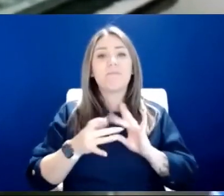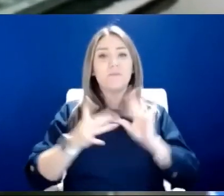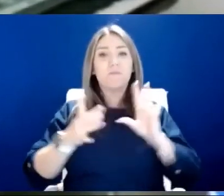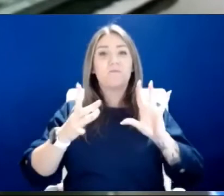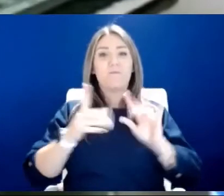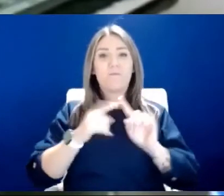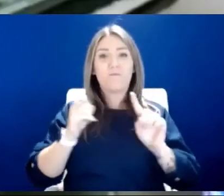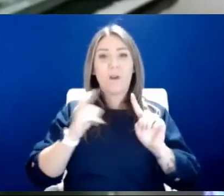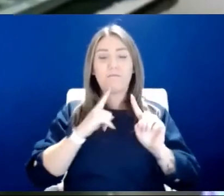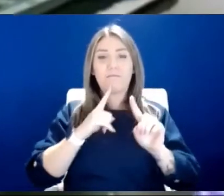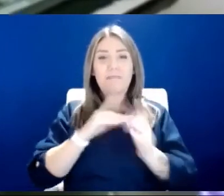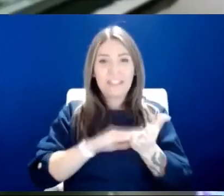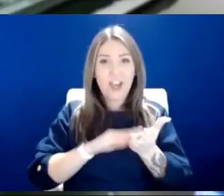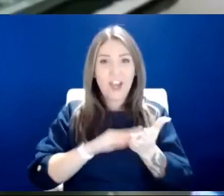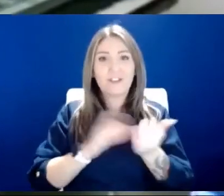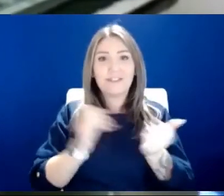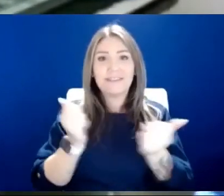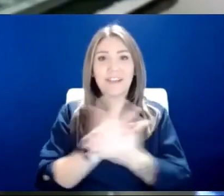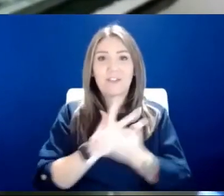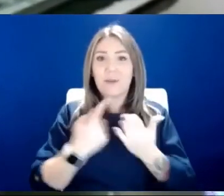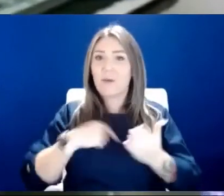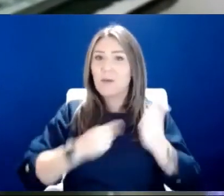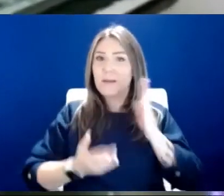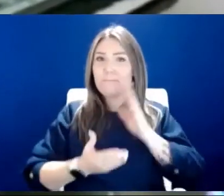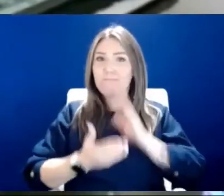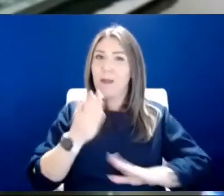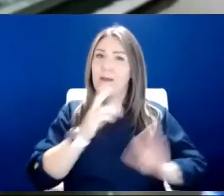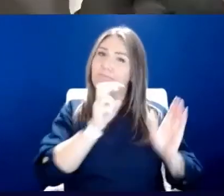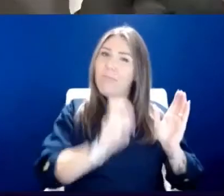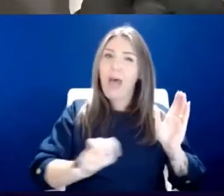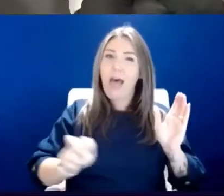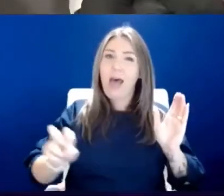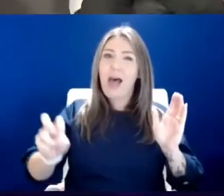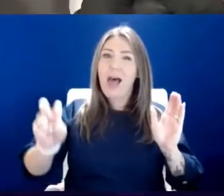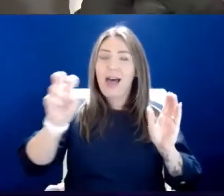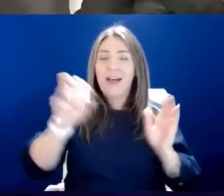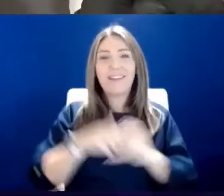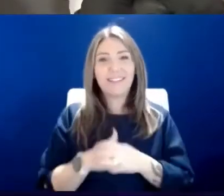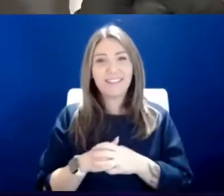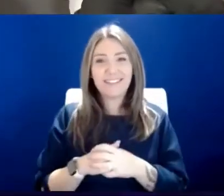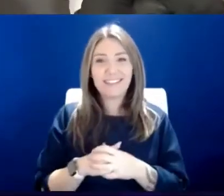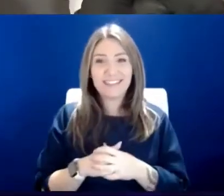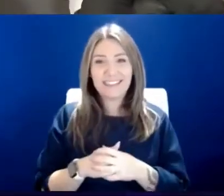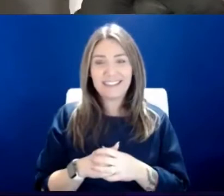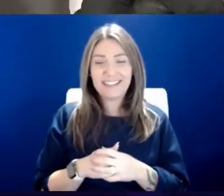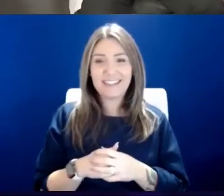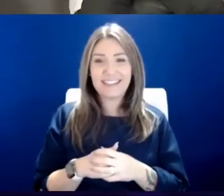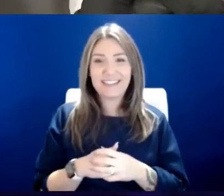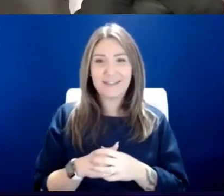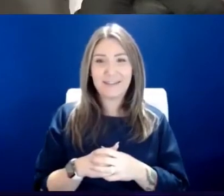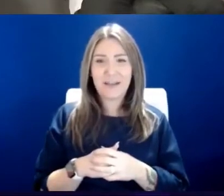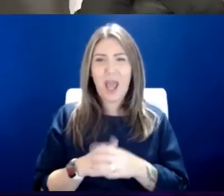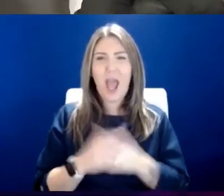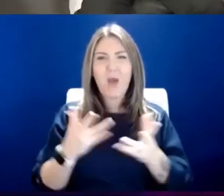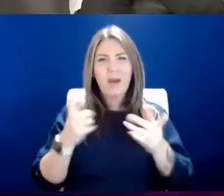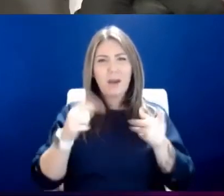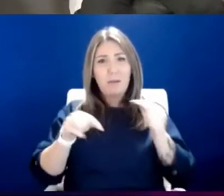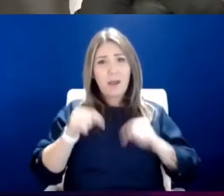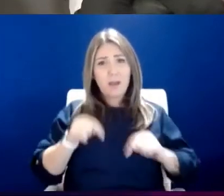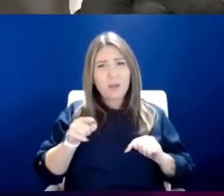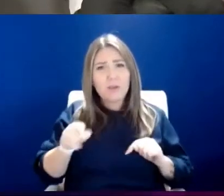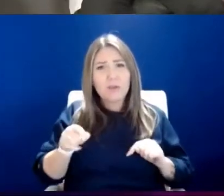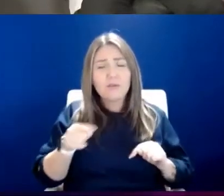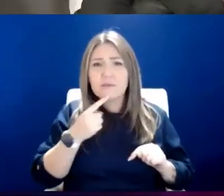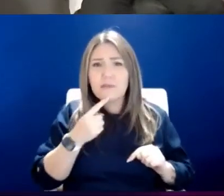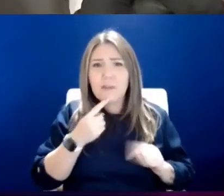doctors and everything like that, we're taking off and we're going. I want to just back up a little bit. So throughout all this, your